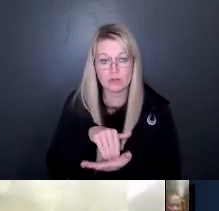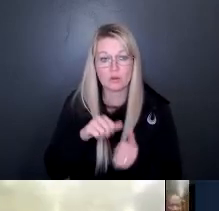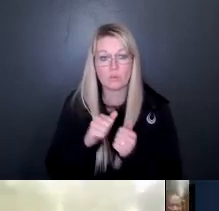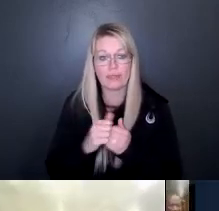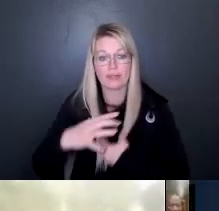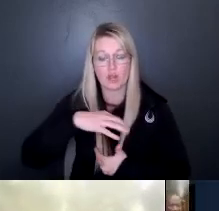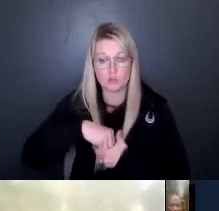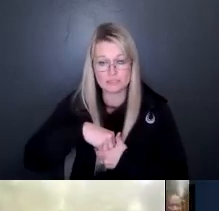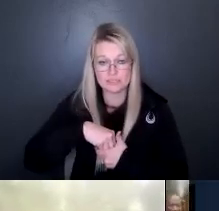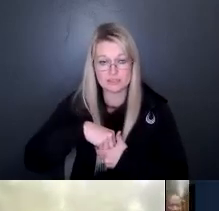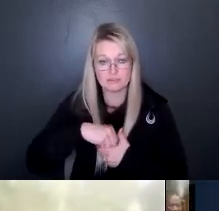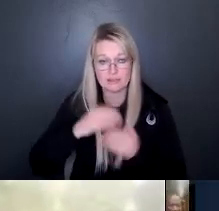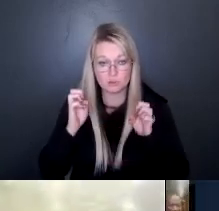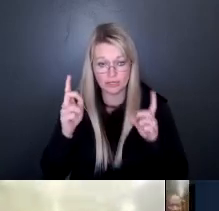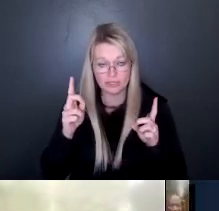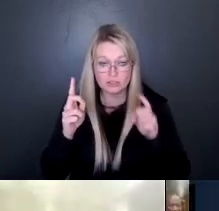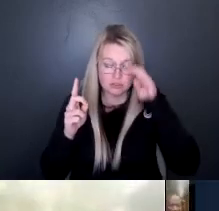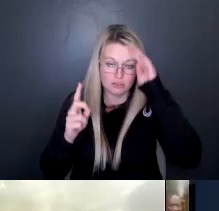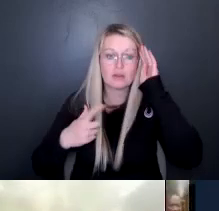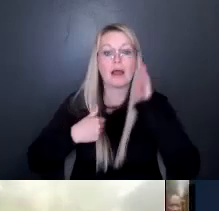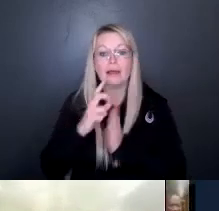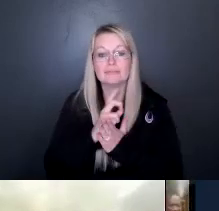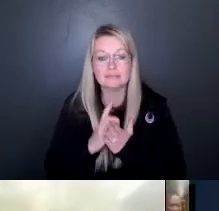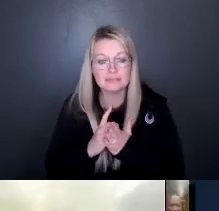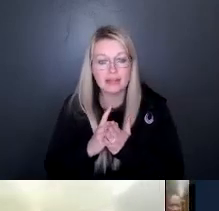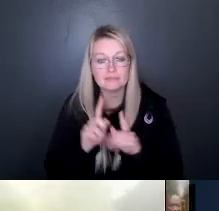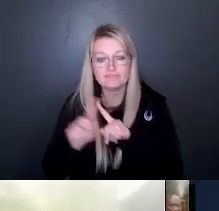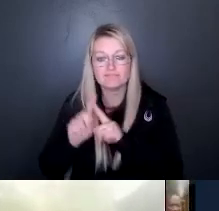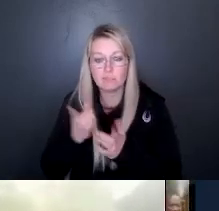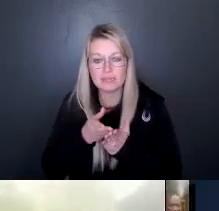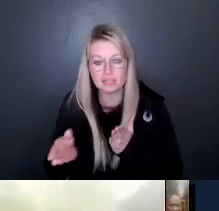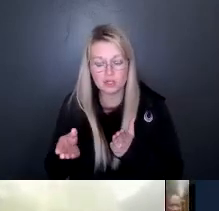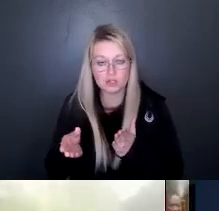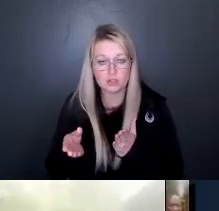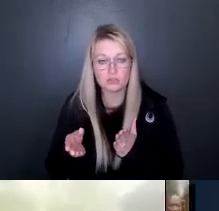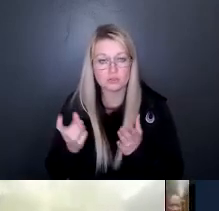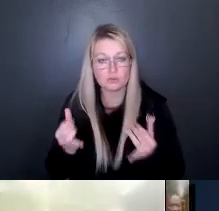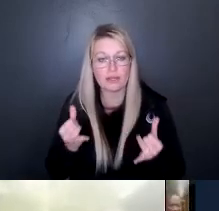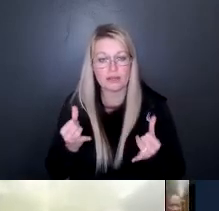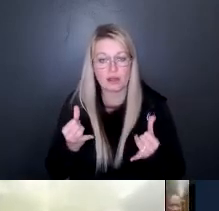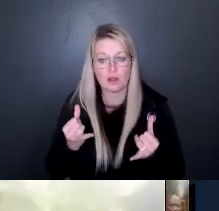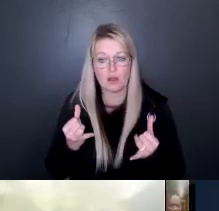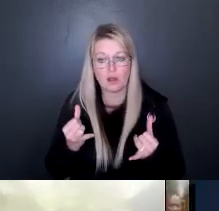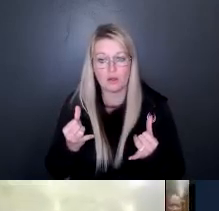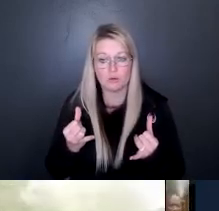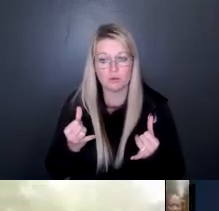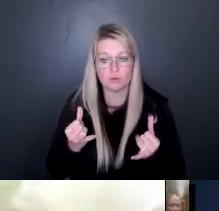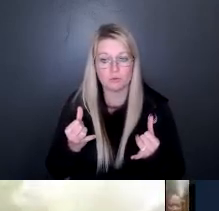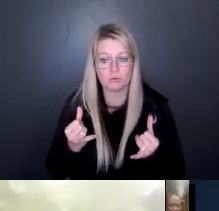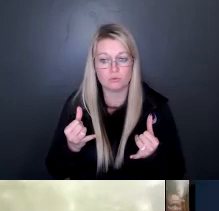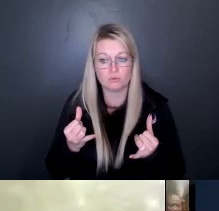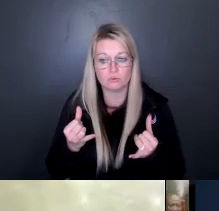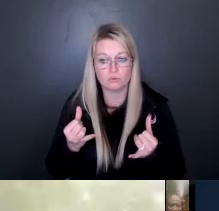inclusive education. I design learning materials that respond to the needs of